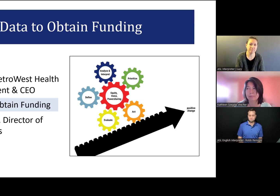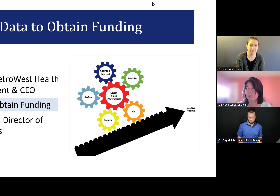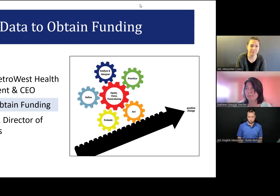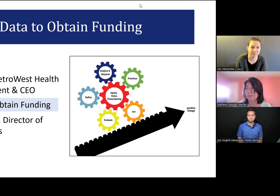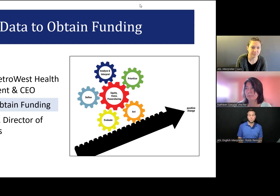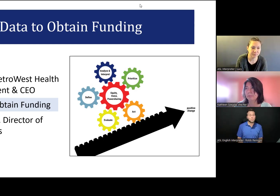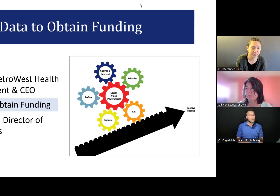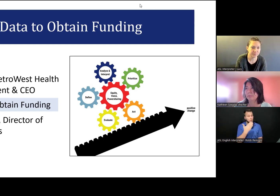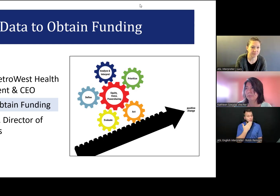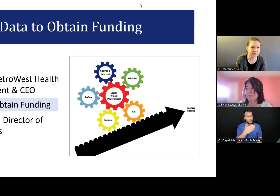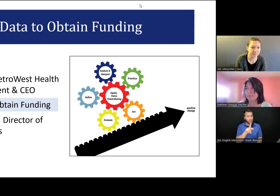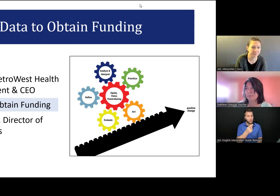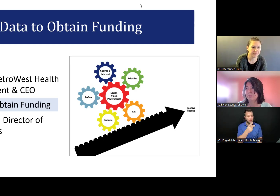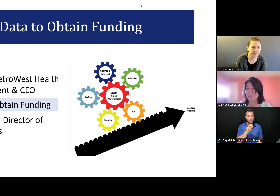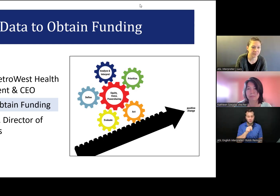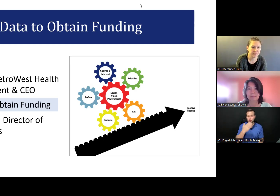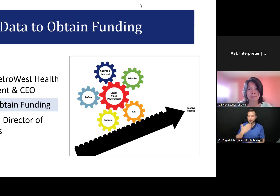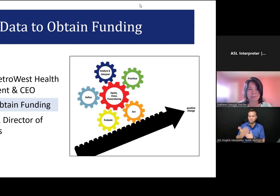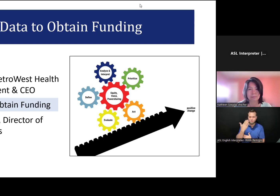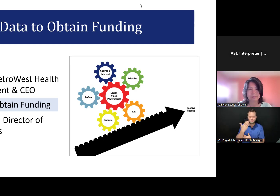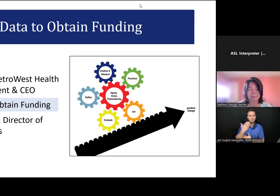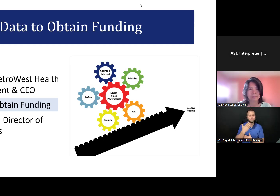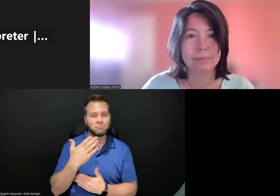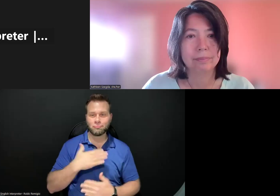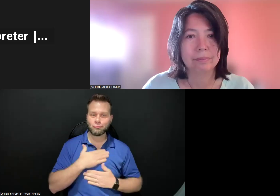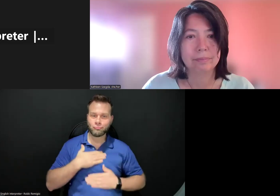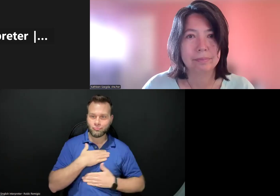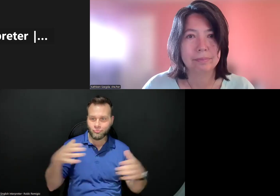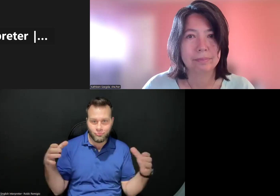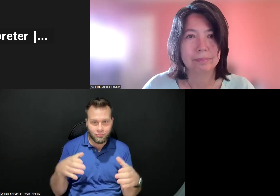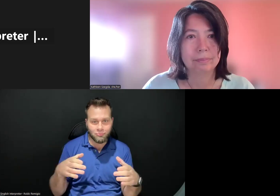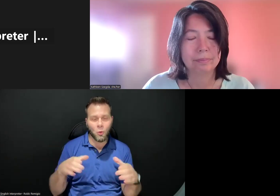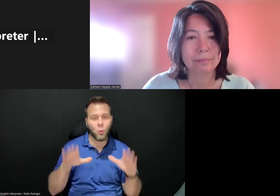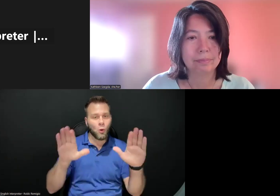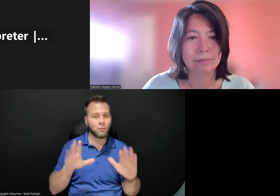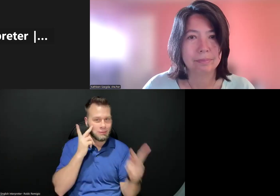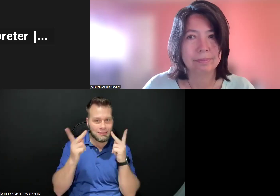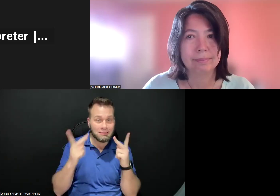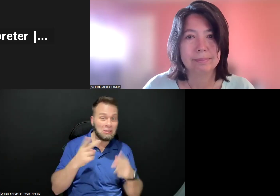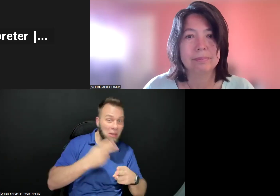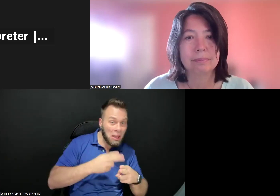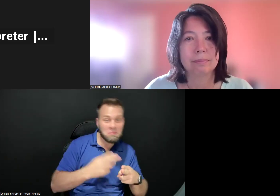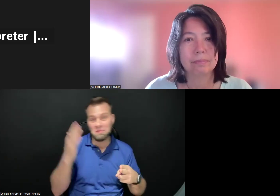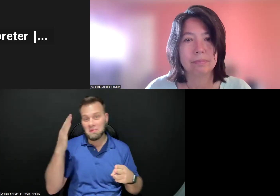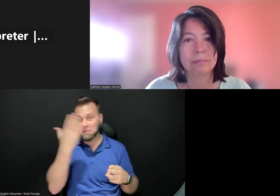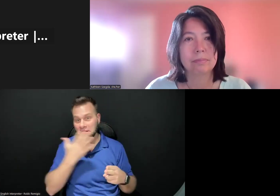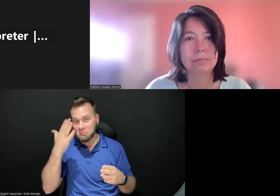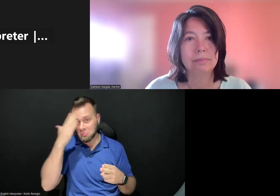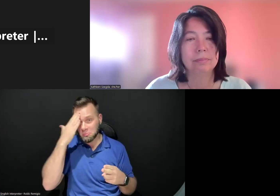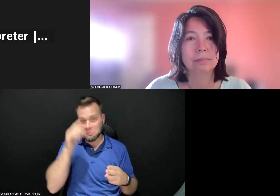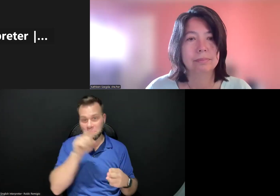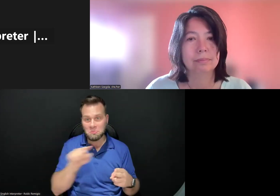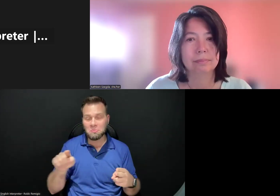Thank you, Kathleen, and good morning, everyone. It's great to be with you all. It's wonderful to see some familiar names and faces. I'm in